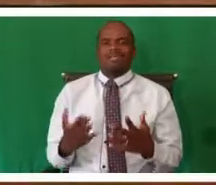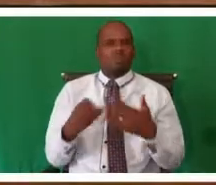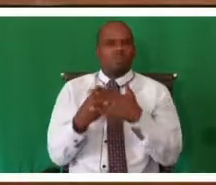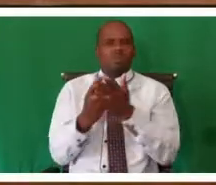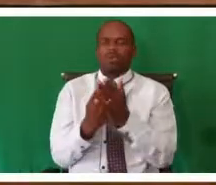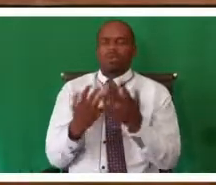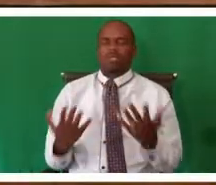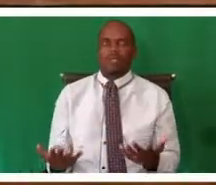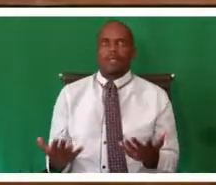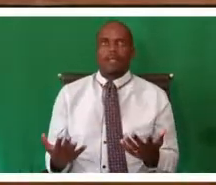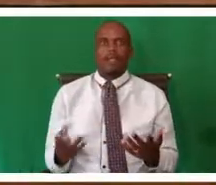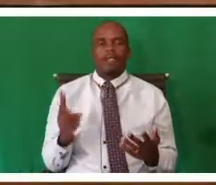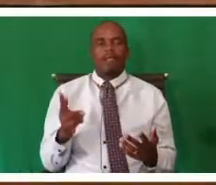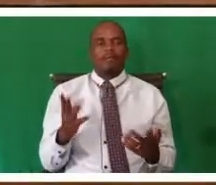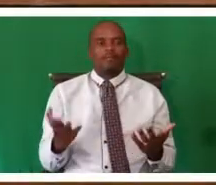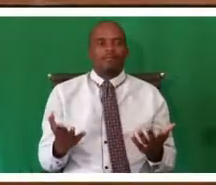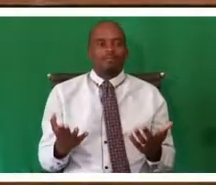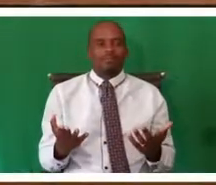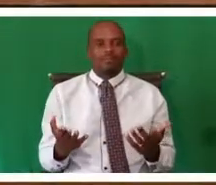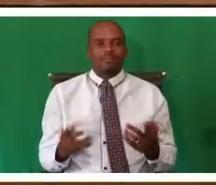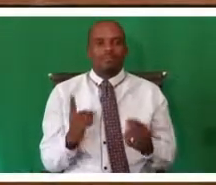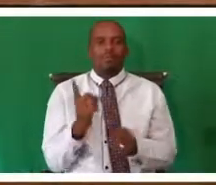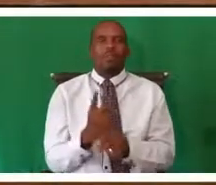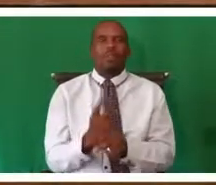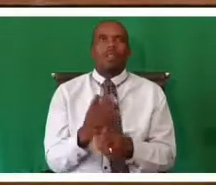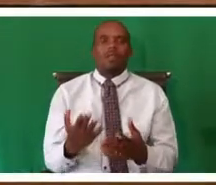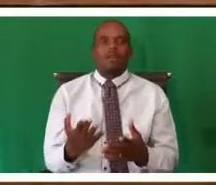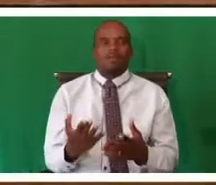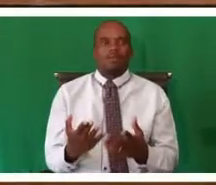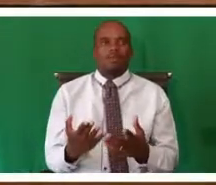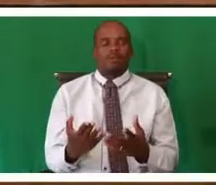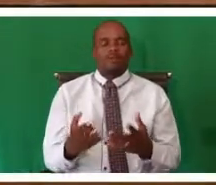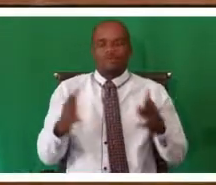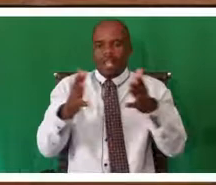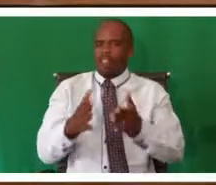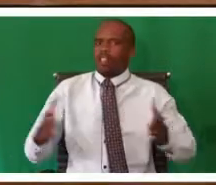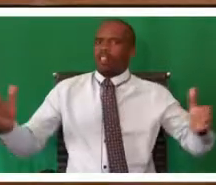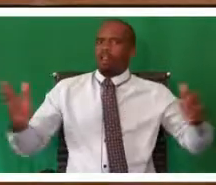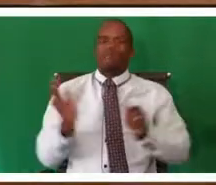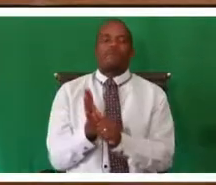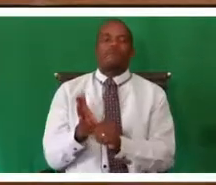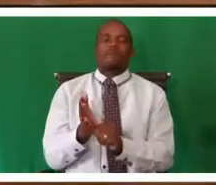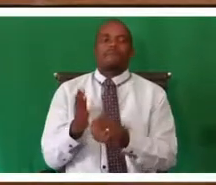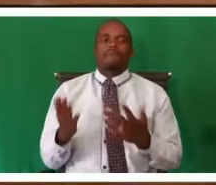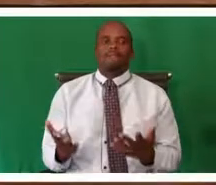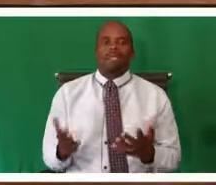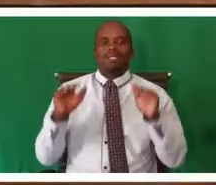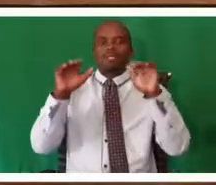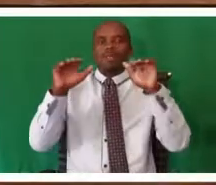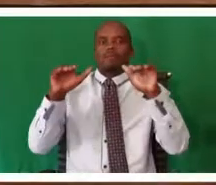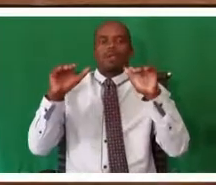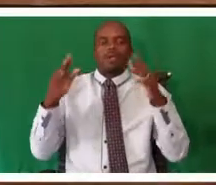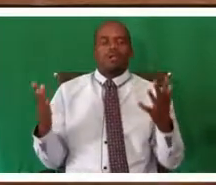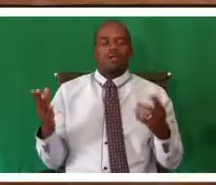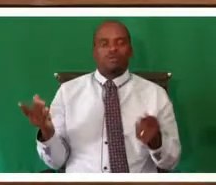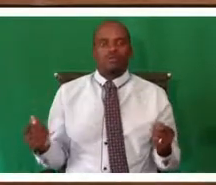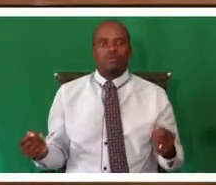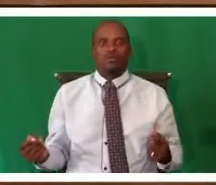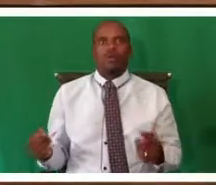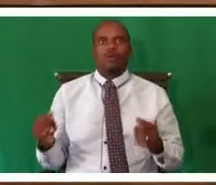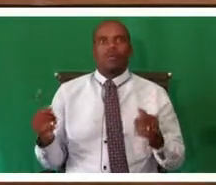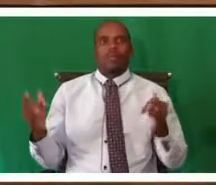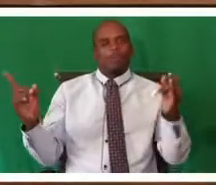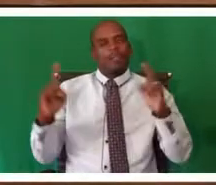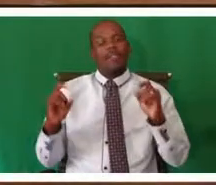are usually having large numbers of people who will be